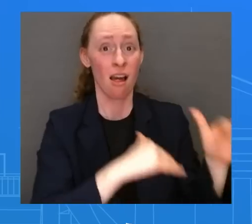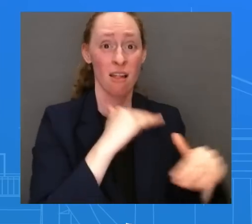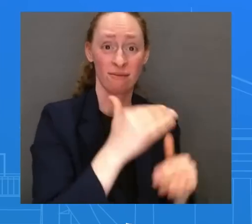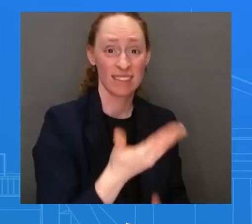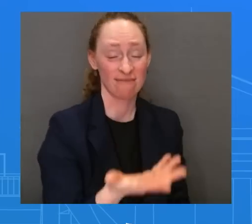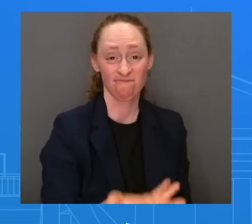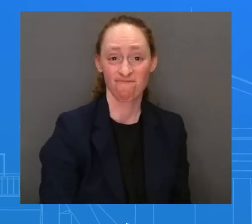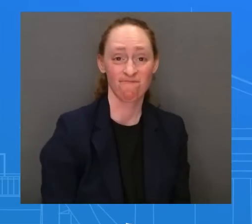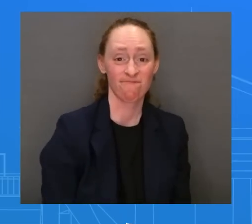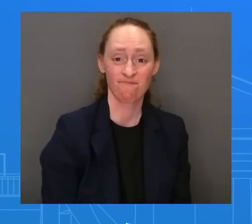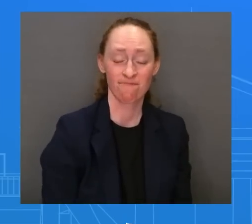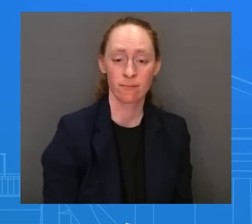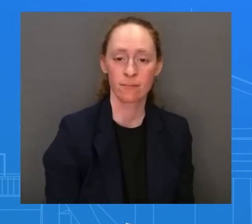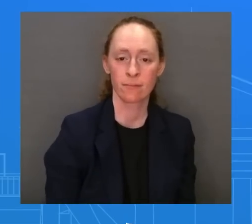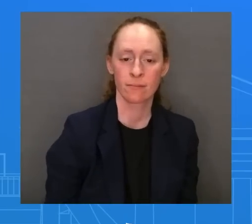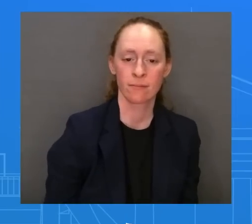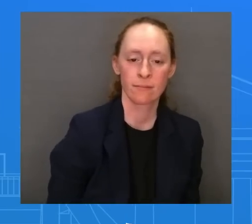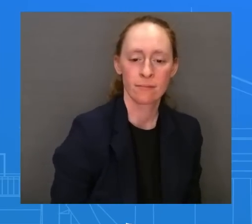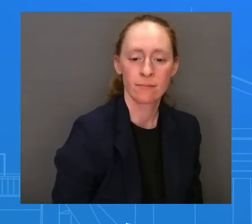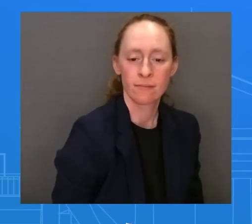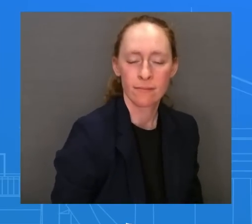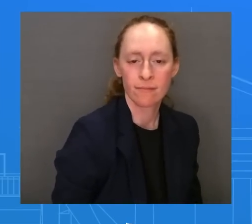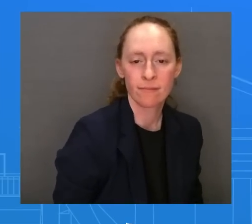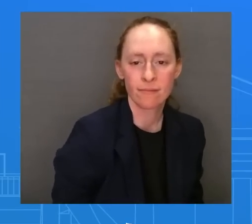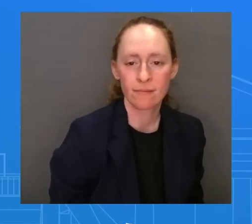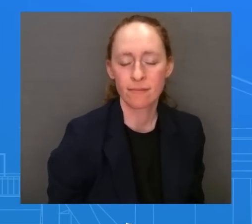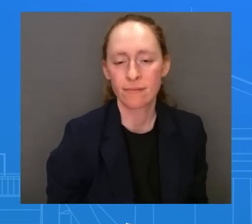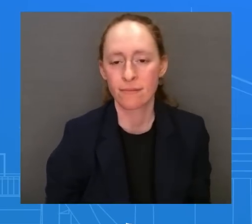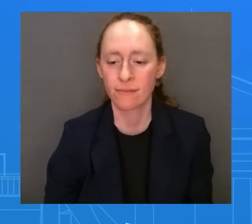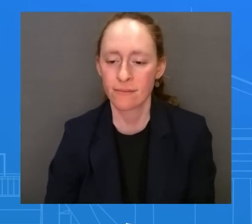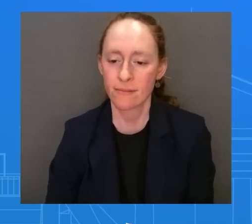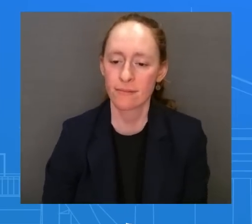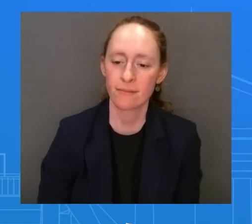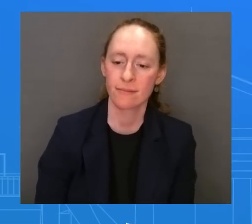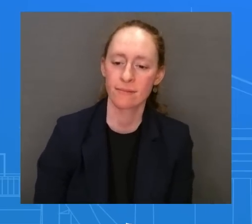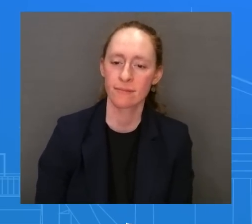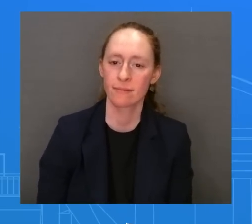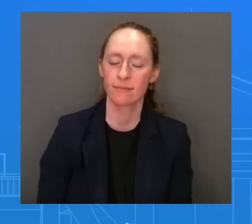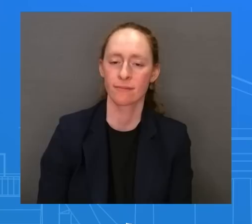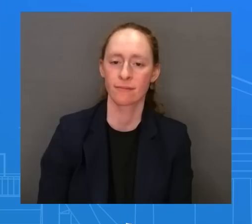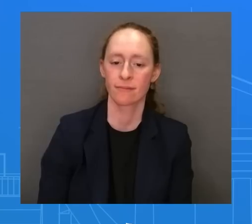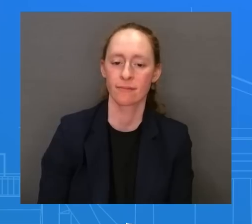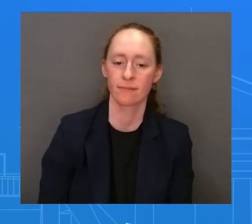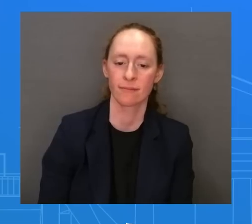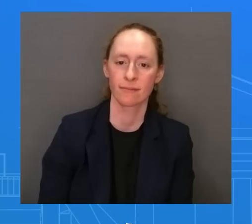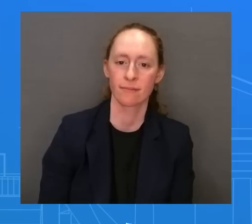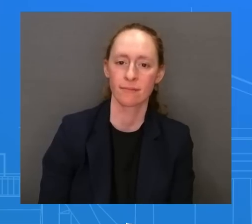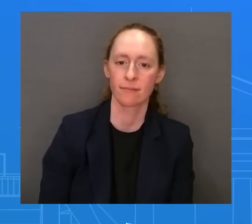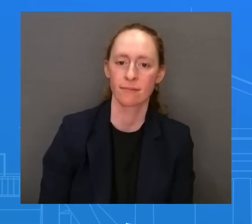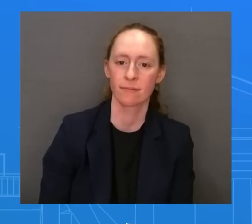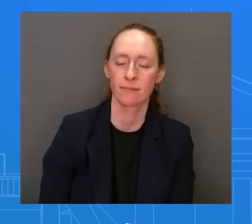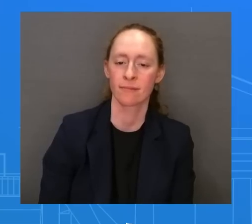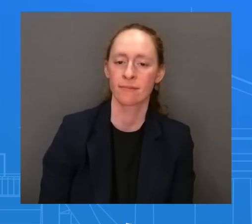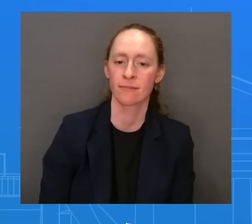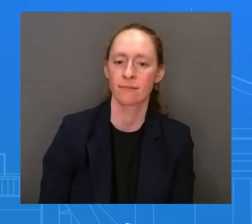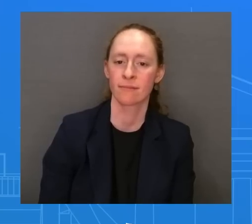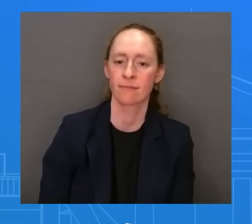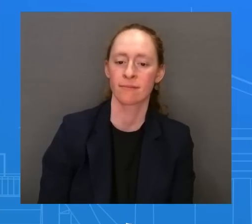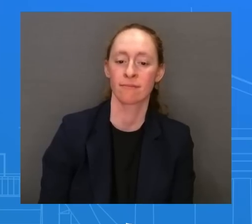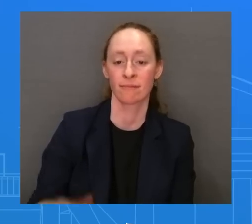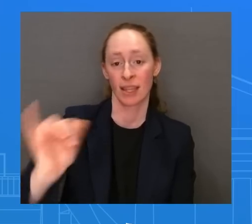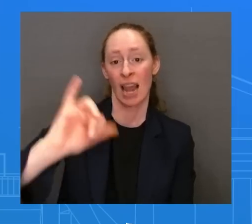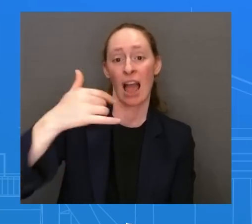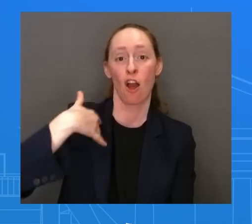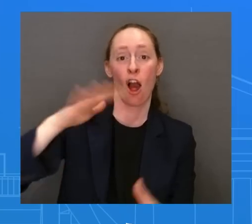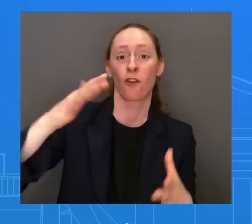what the previous team had been doing and as I said earlier and as is indicated in that document none of those plans were